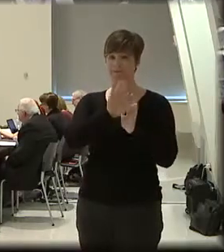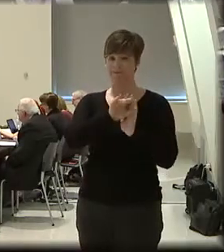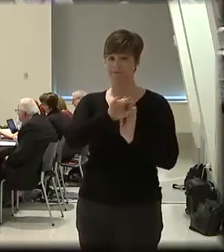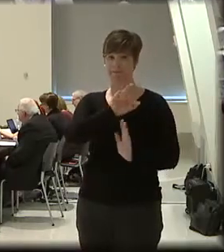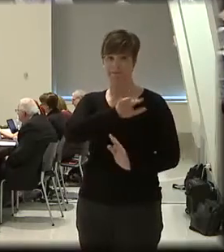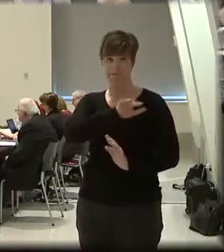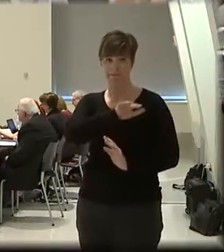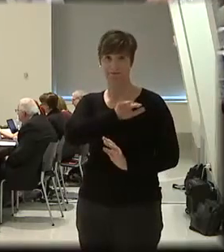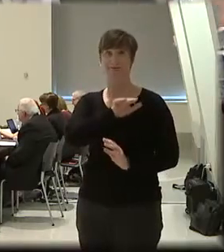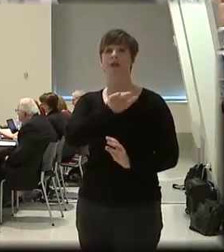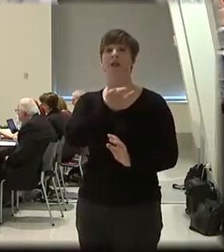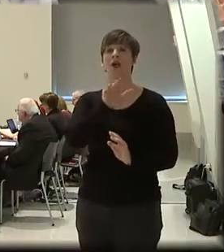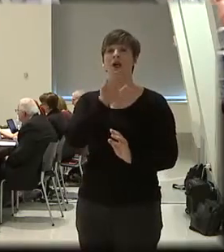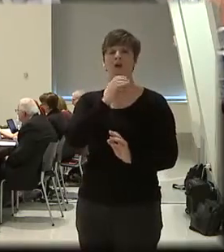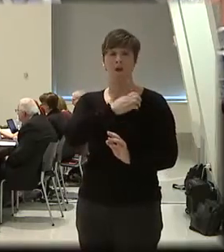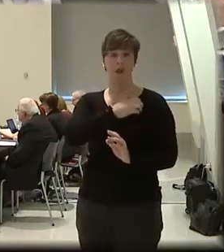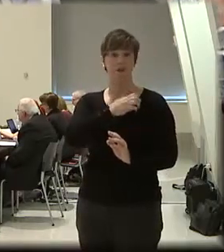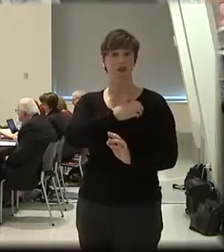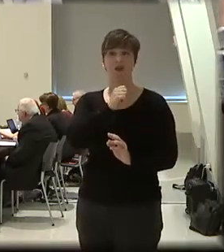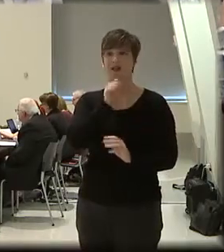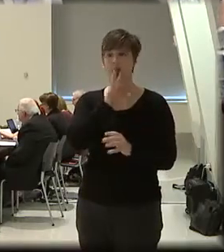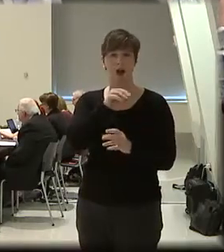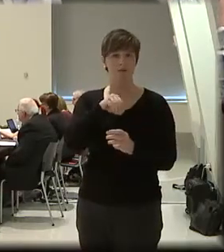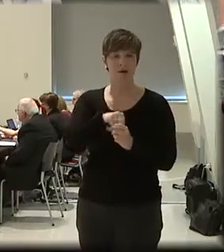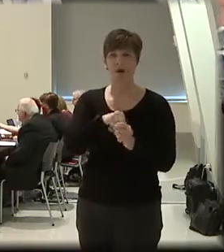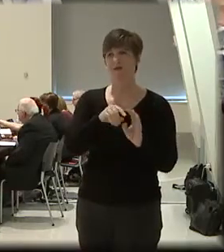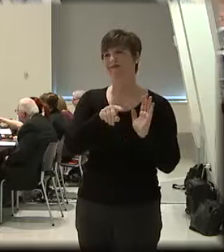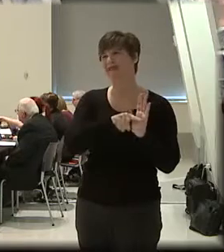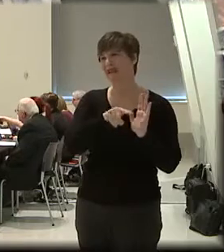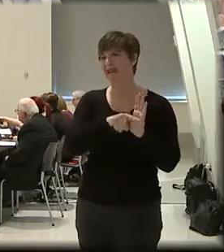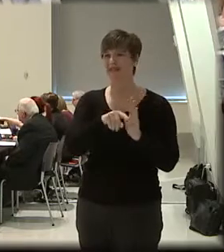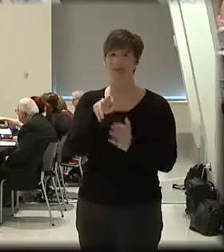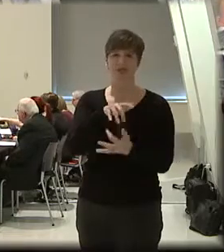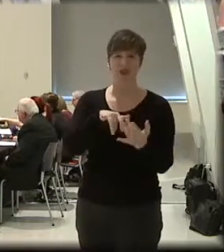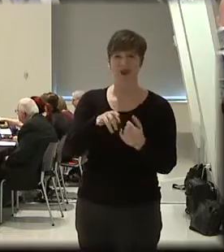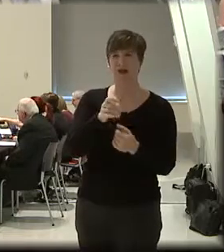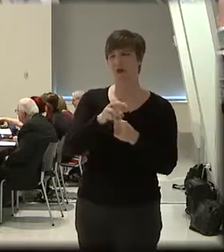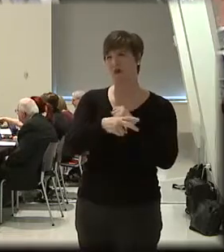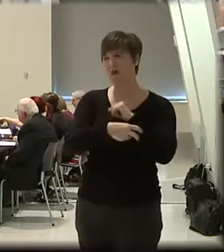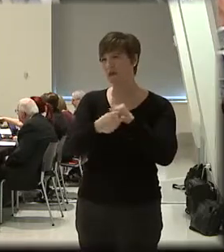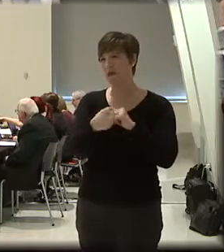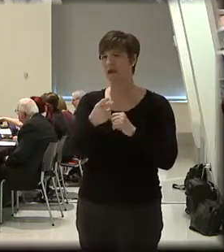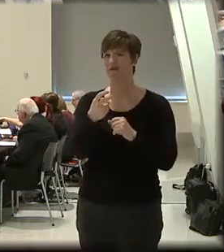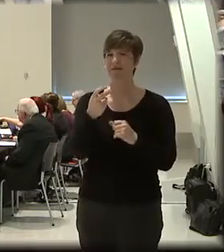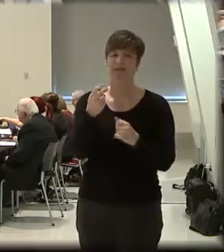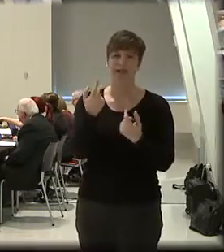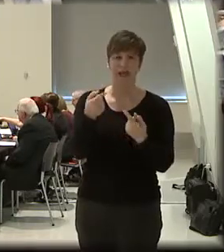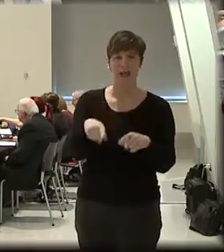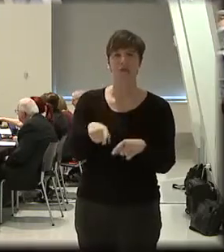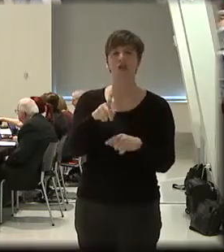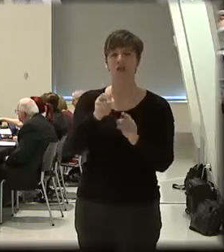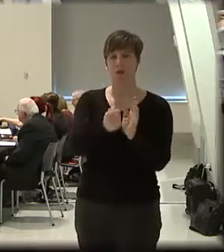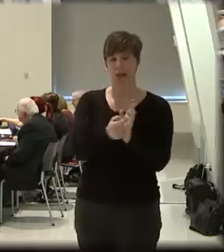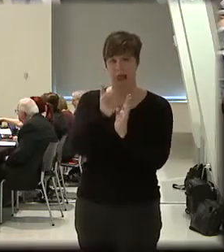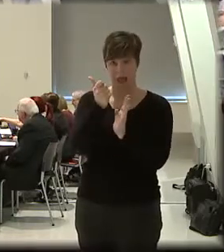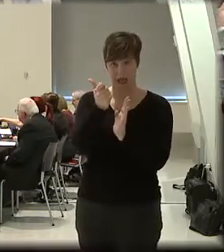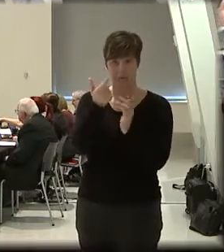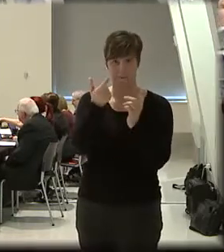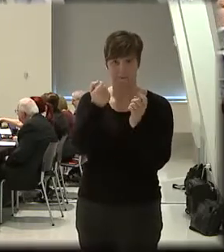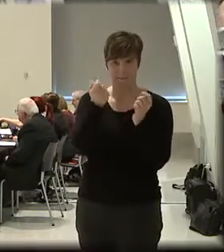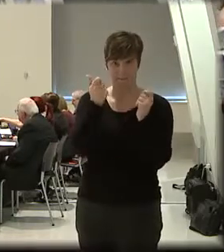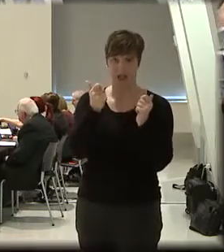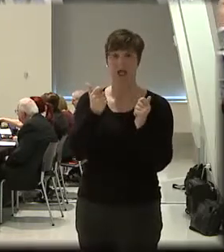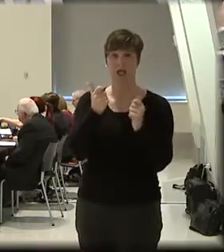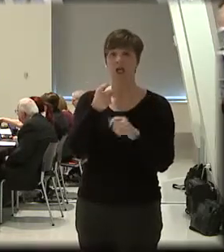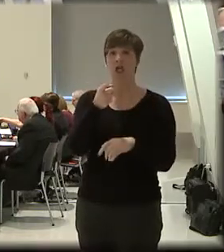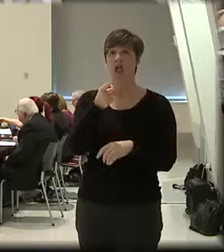an officer that does not involve any kind of negative interaction or crime that took place should be deleted as soon as possible.